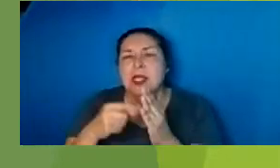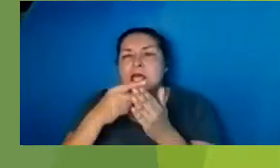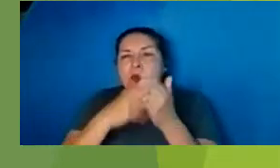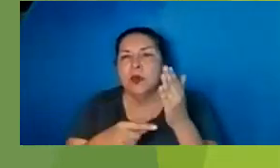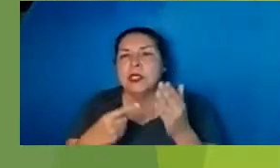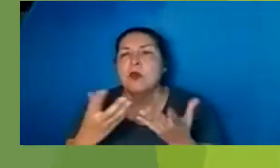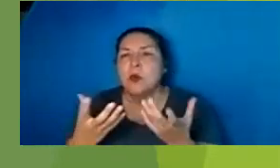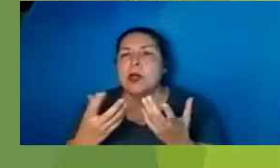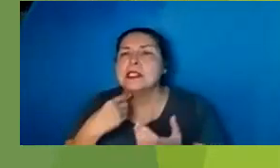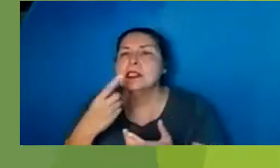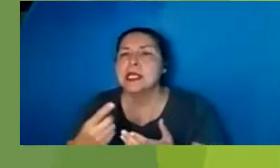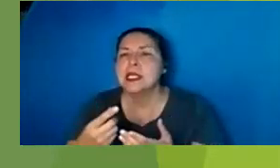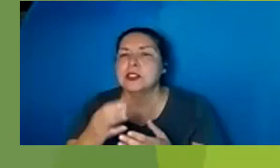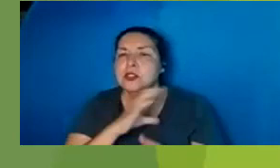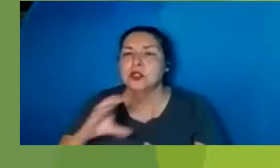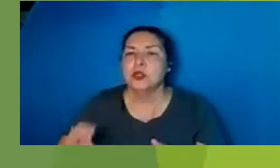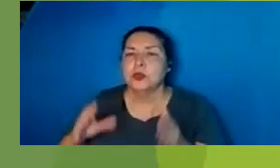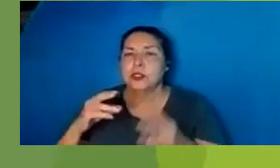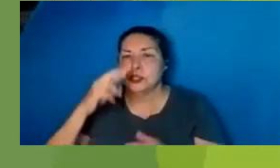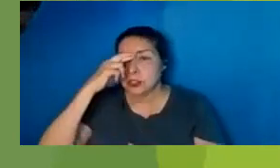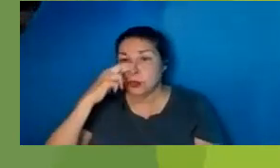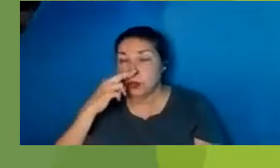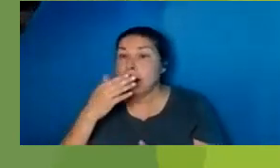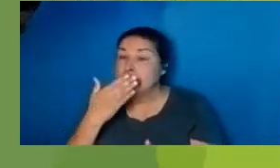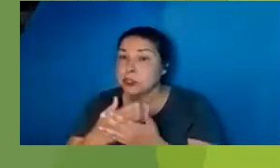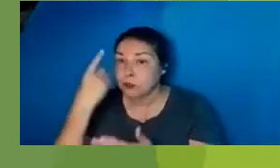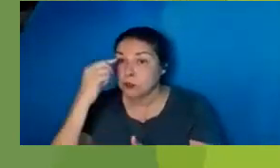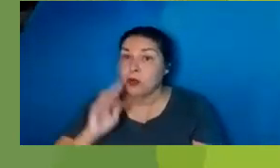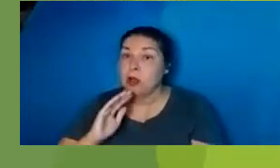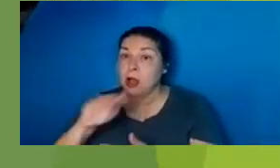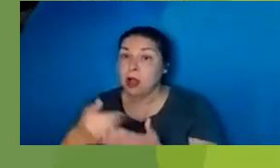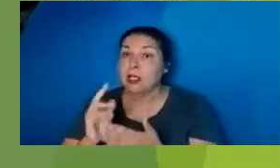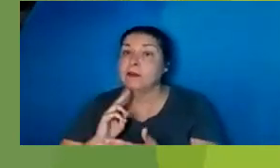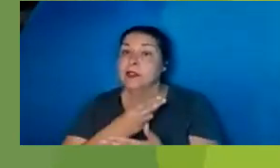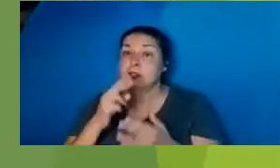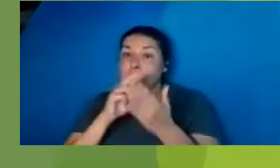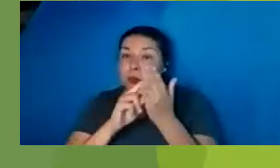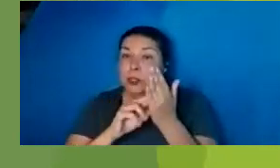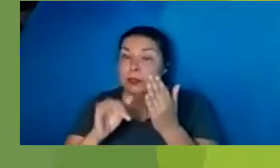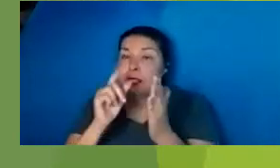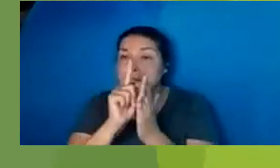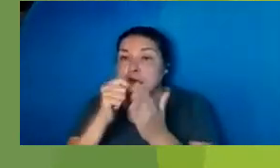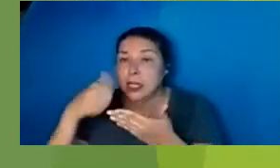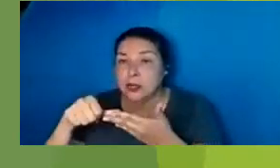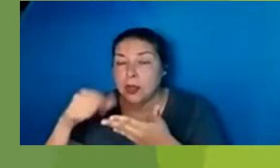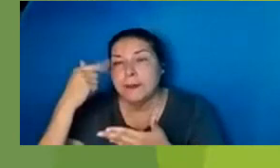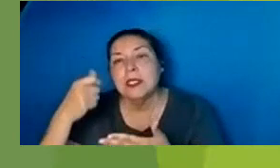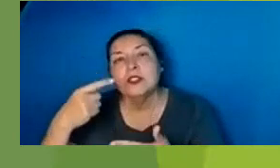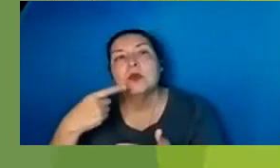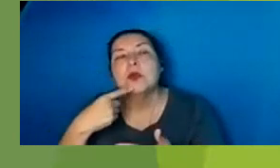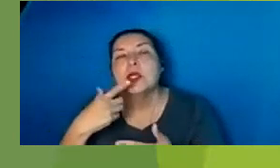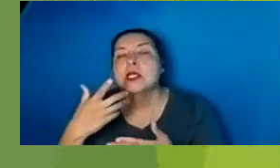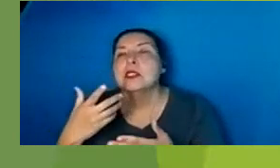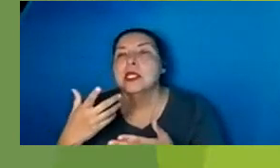Rome, and as well to all of us who read this letter after them. For we hold that one is justified